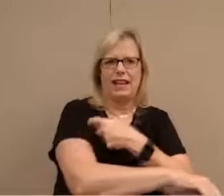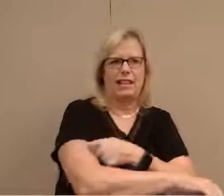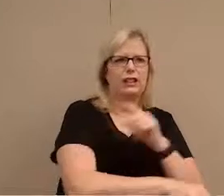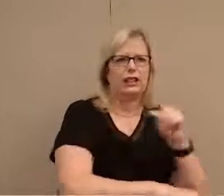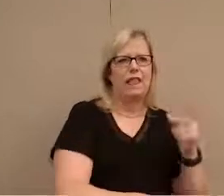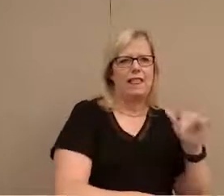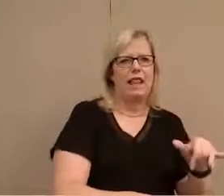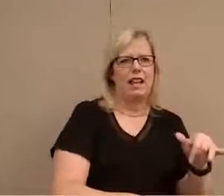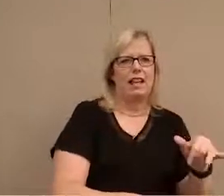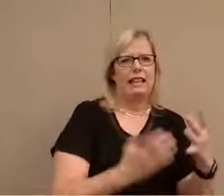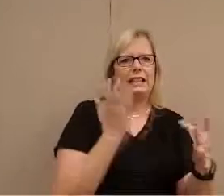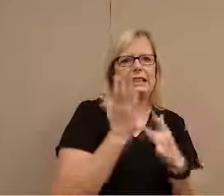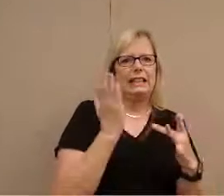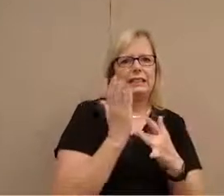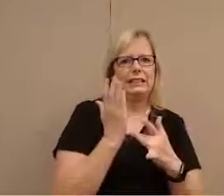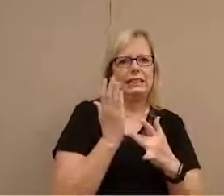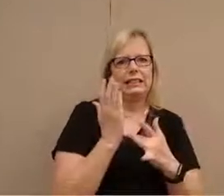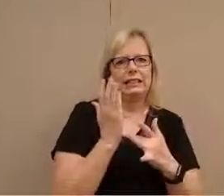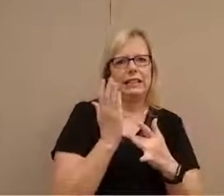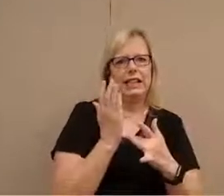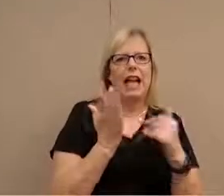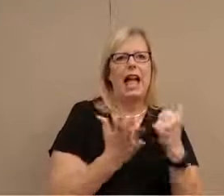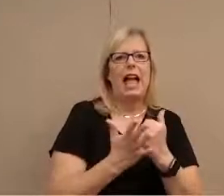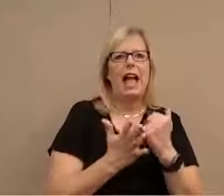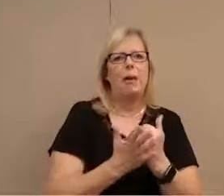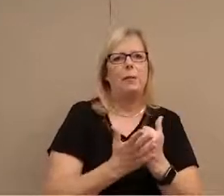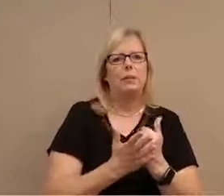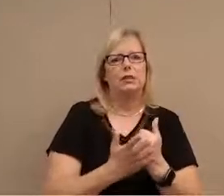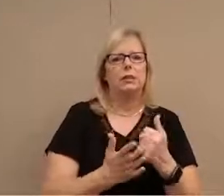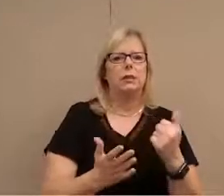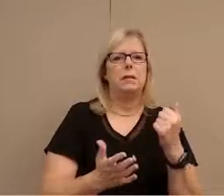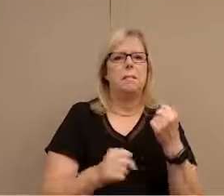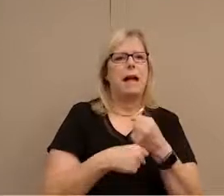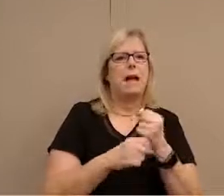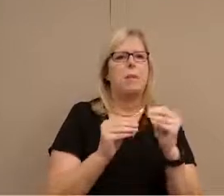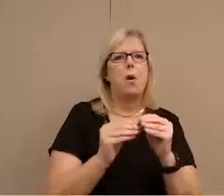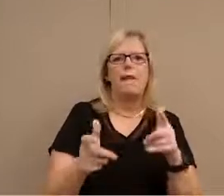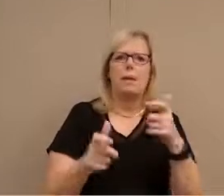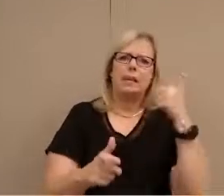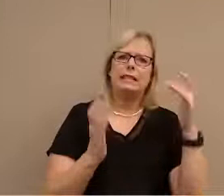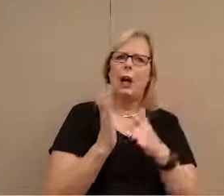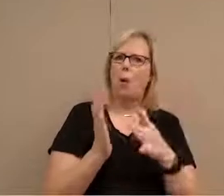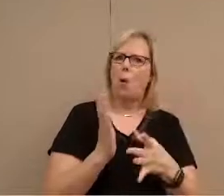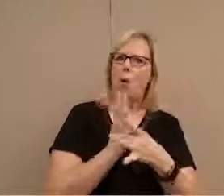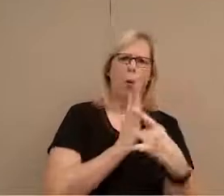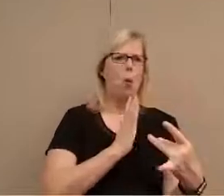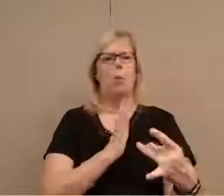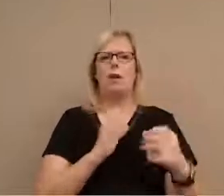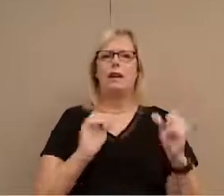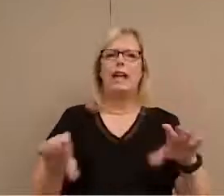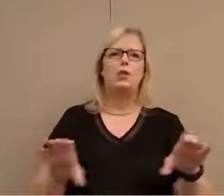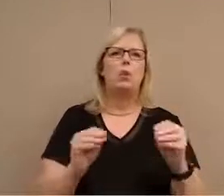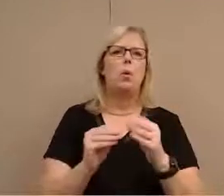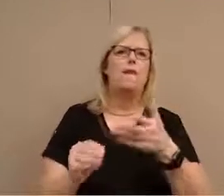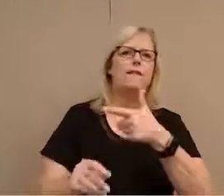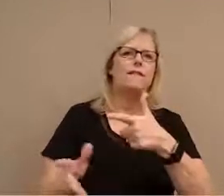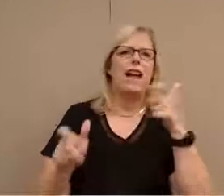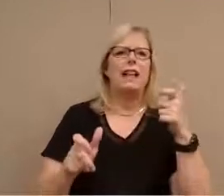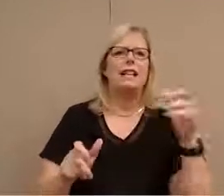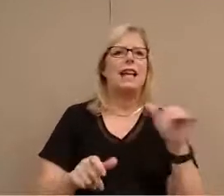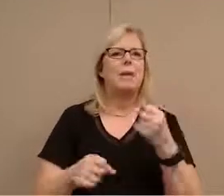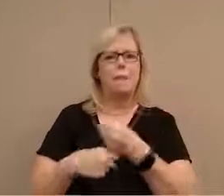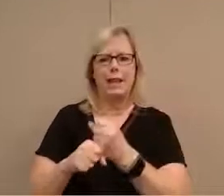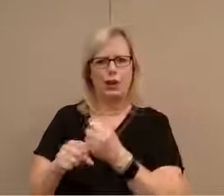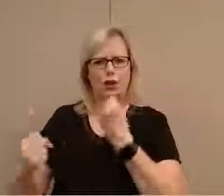that technology is so good nowadays, we are able to do things much faster. Just like manufacturing